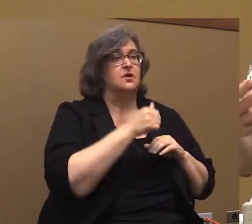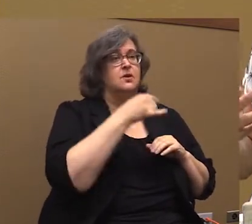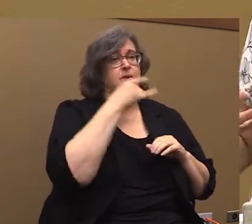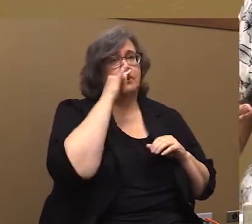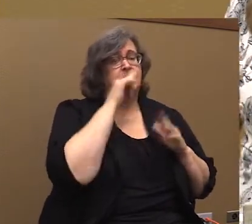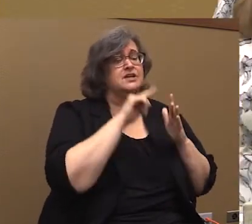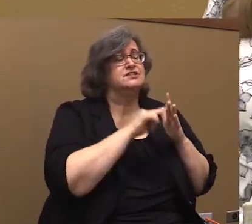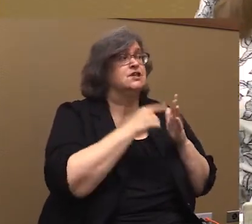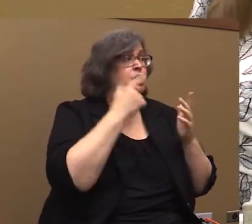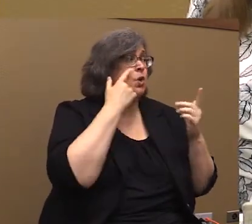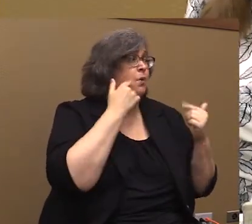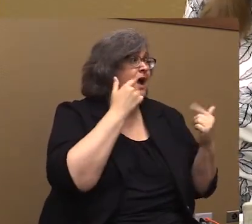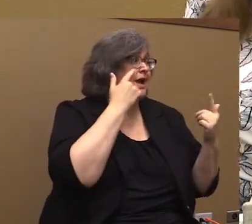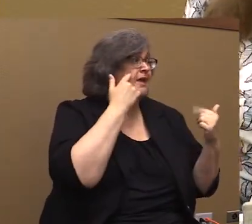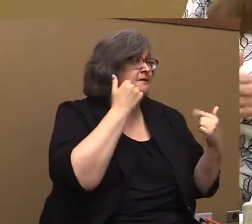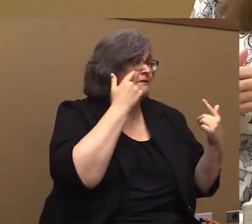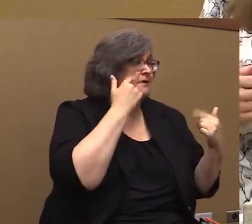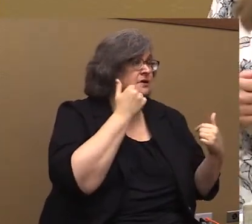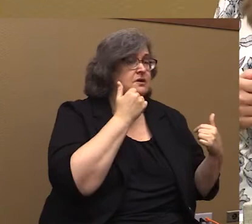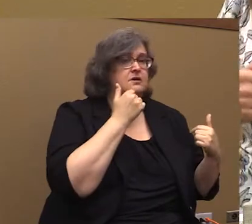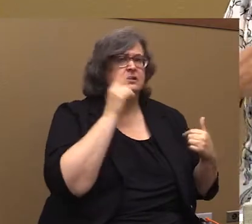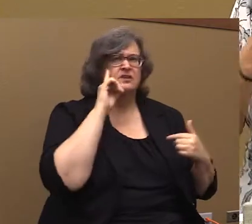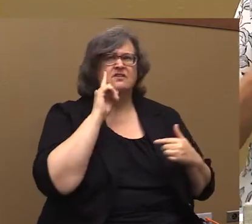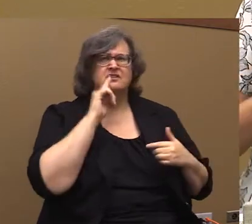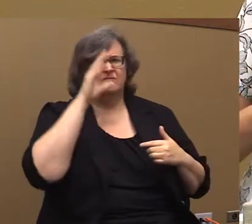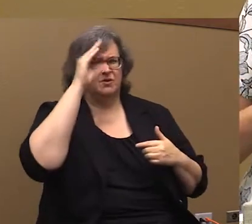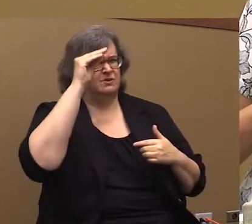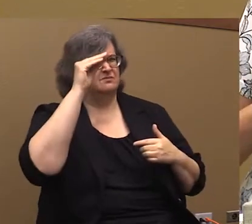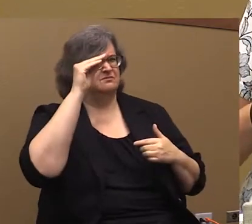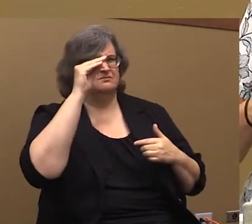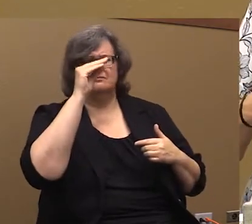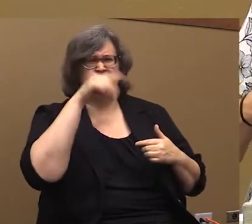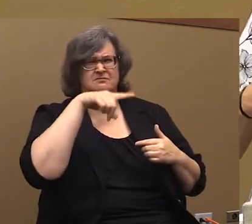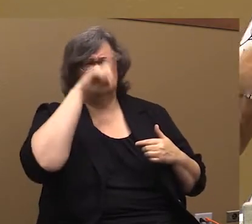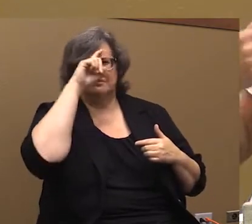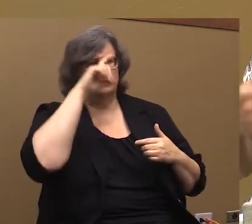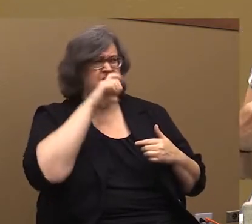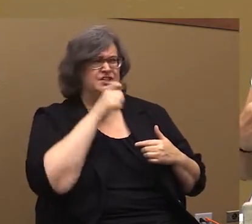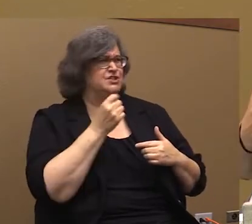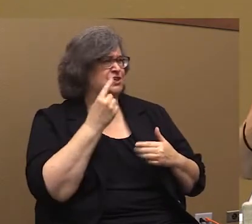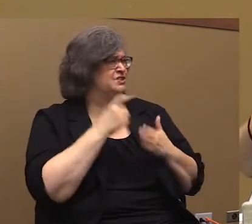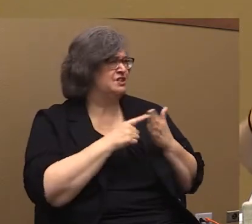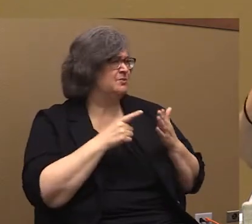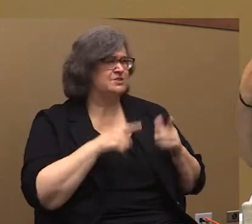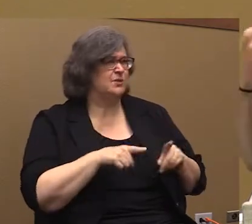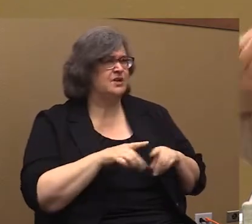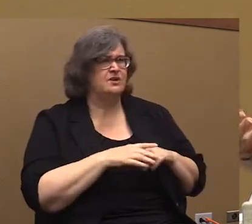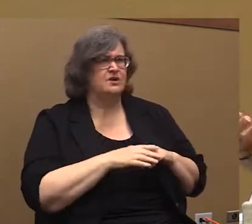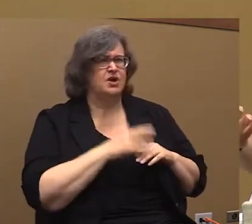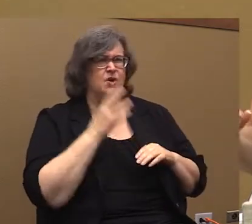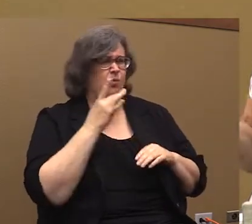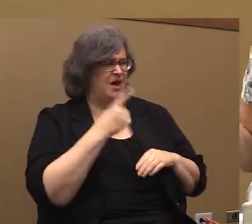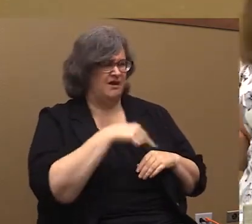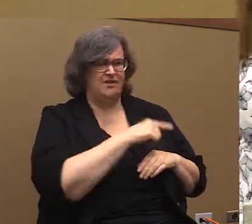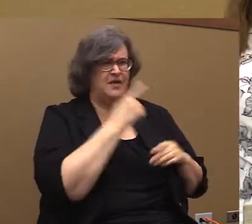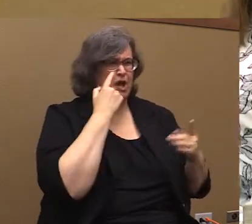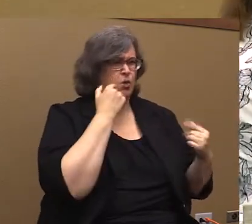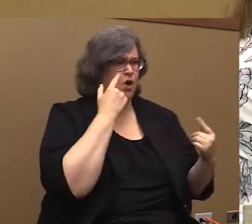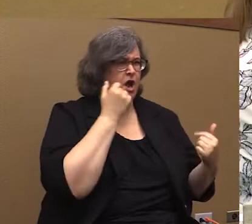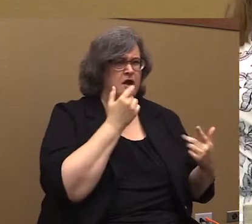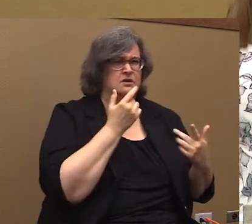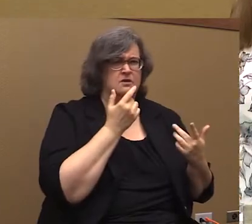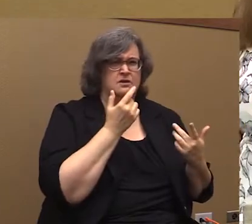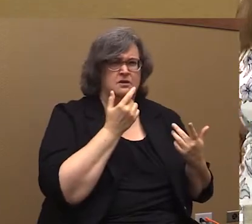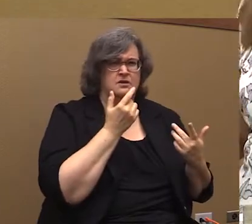class, and some other kids start to cry. And the deaf boy doesn't understand